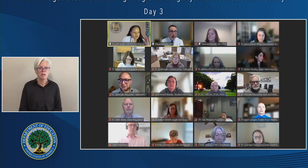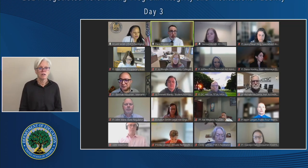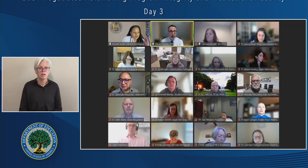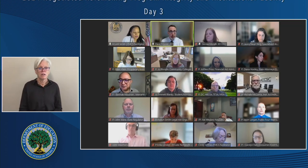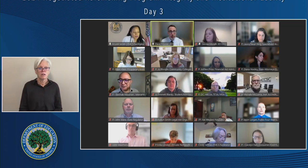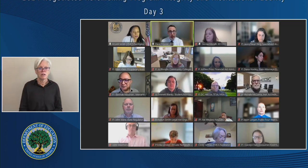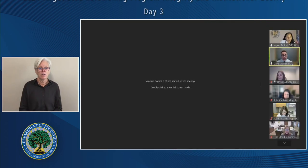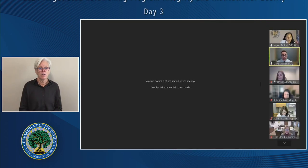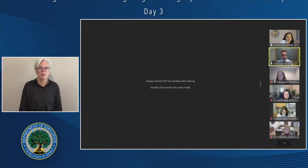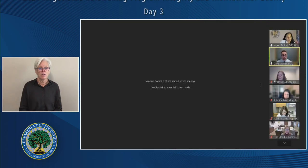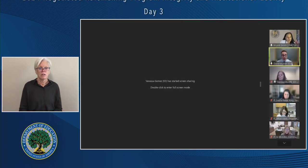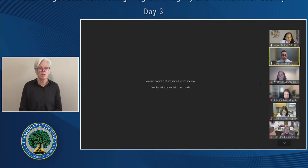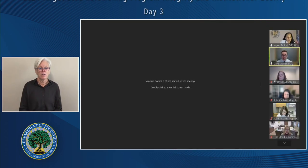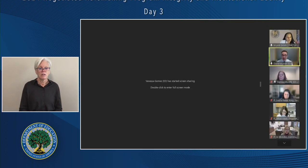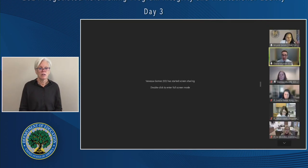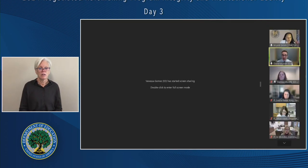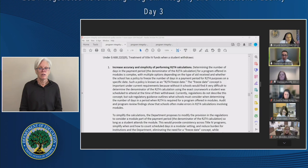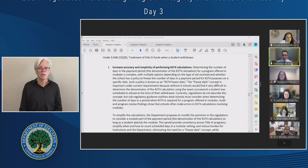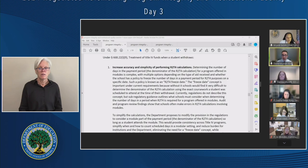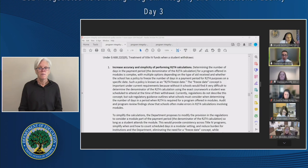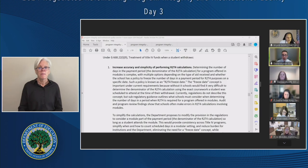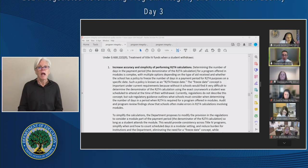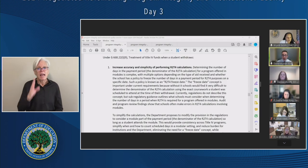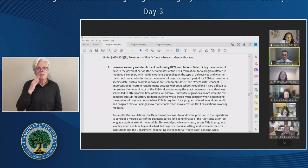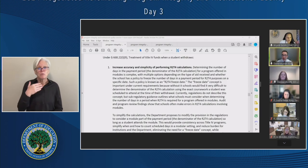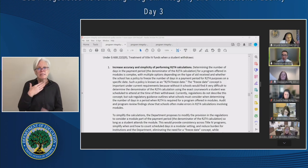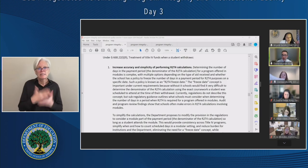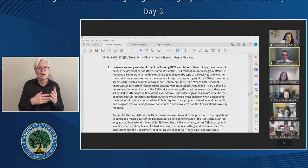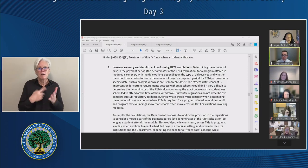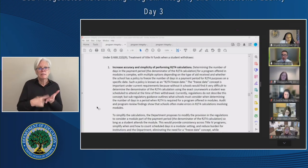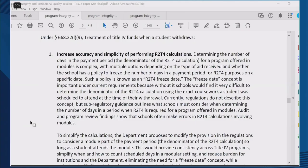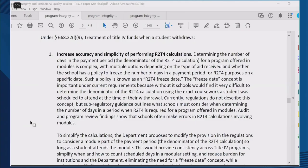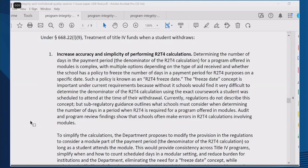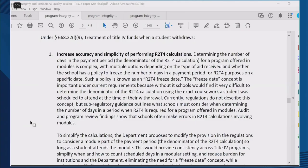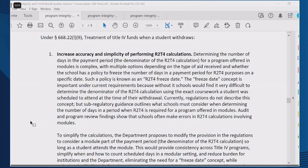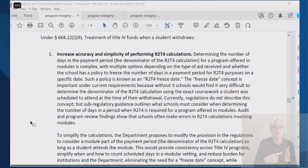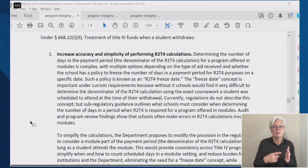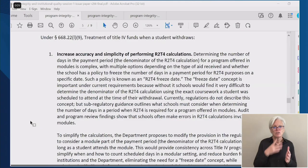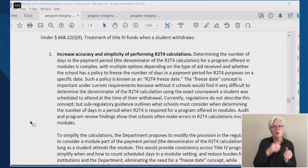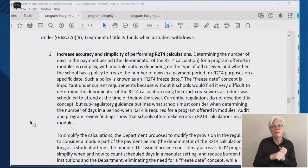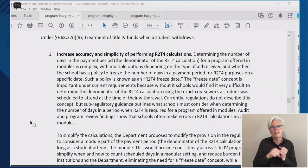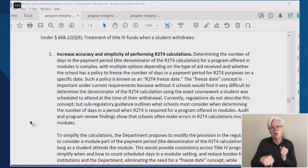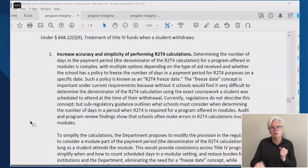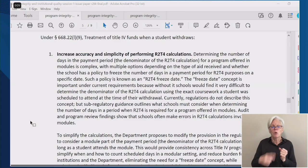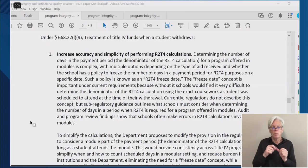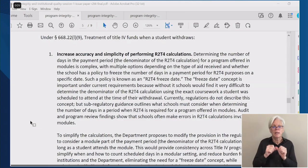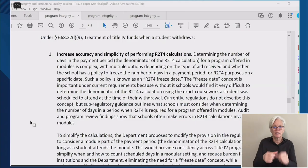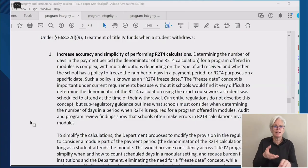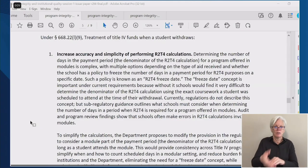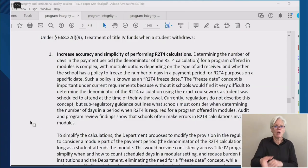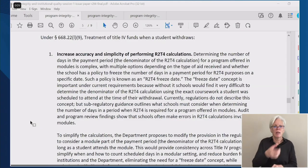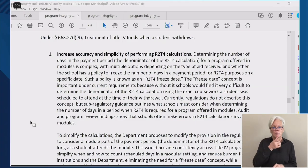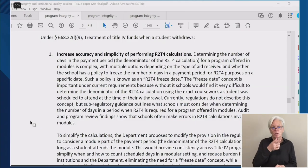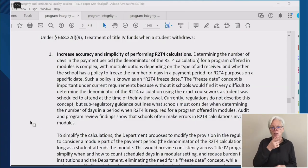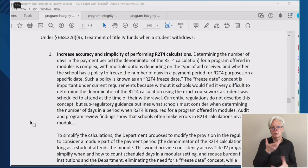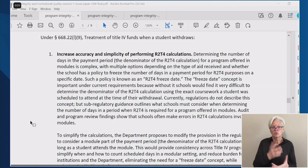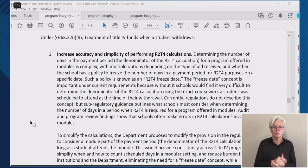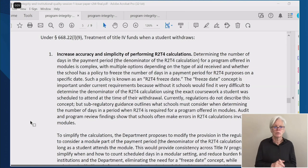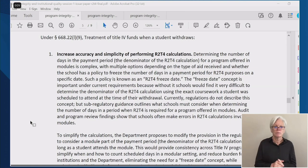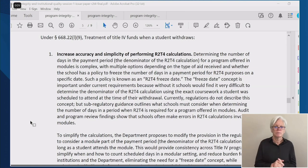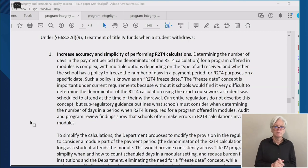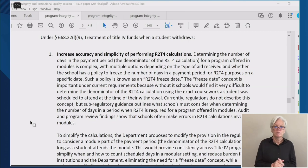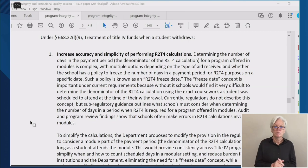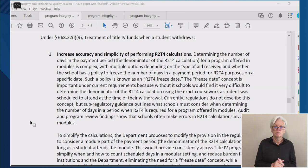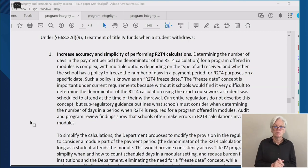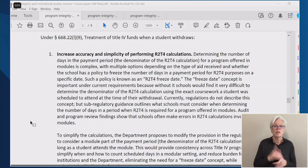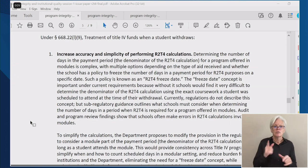I think we will get some discussion on this. So if we go over or we can continue the discussion after lunch. So this is